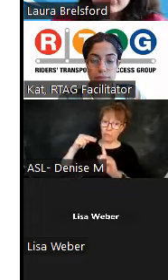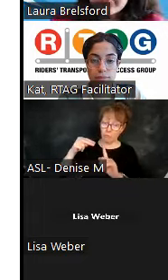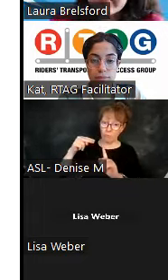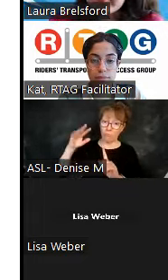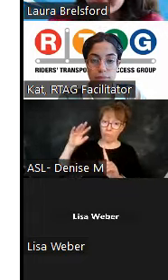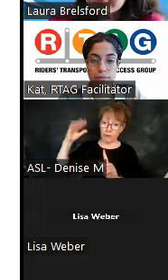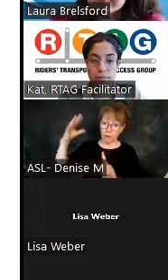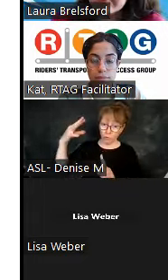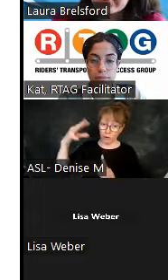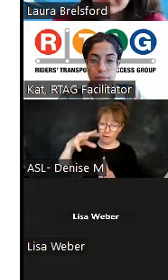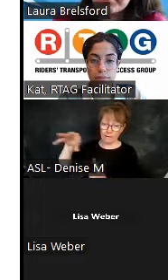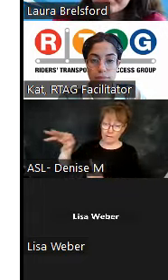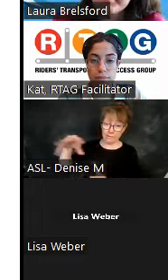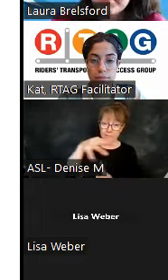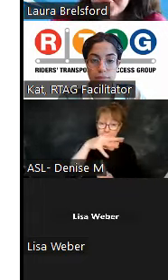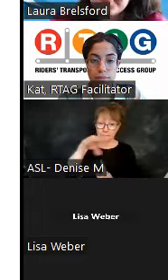So Jennifer, is